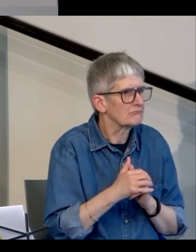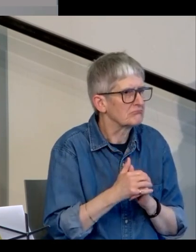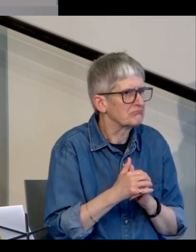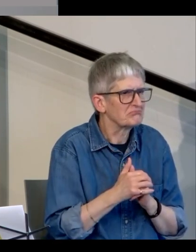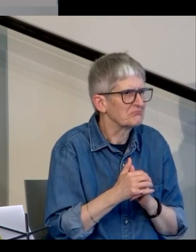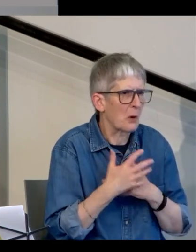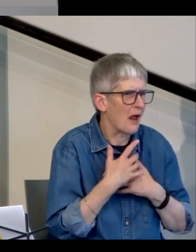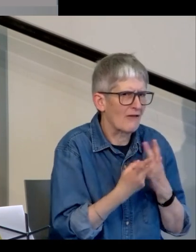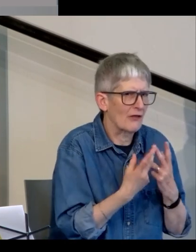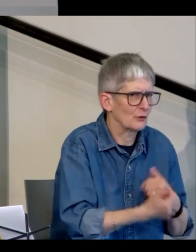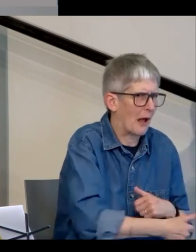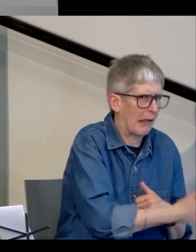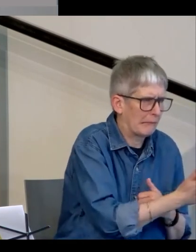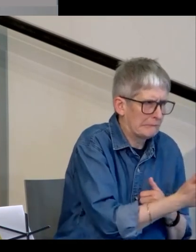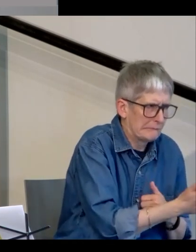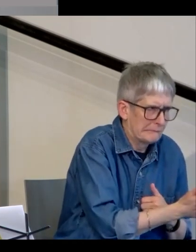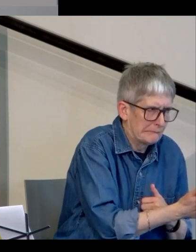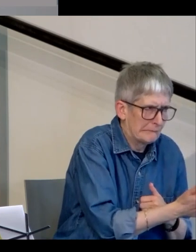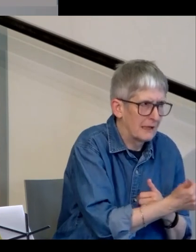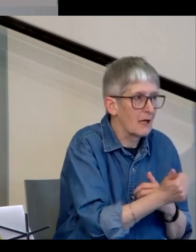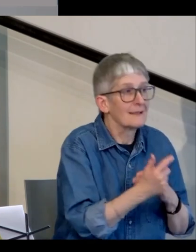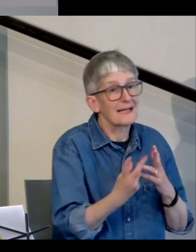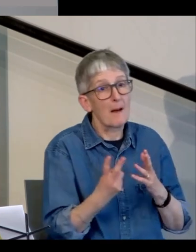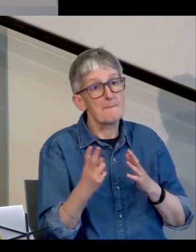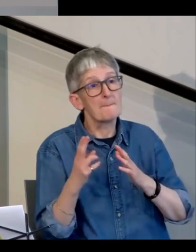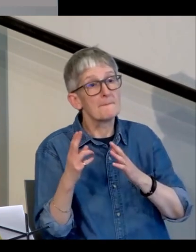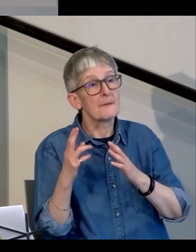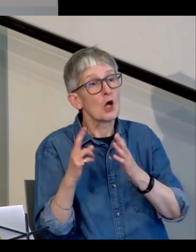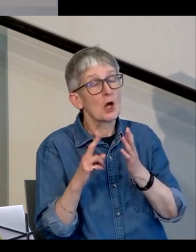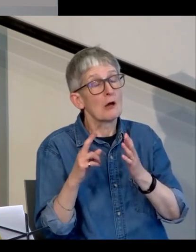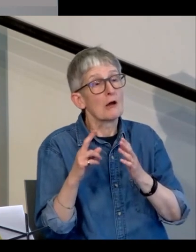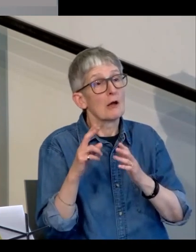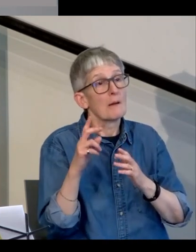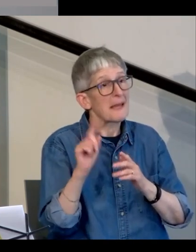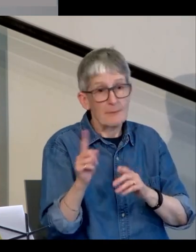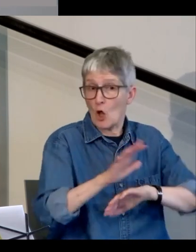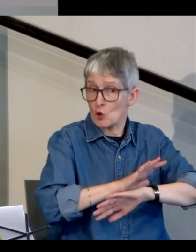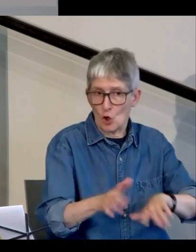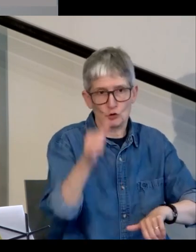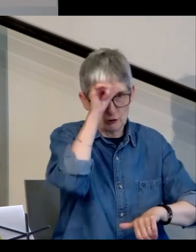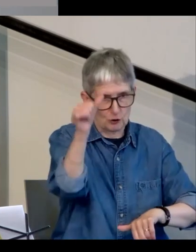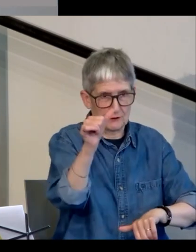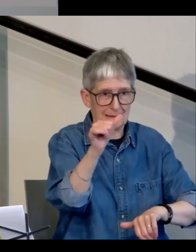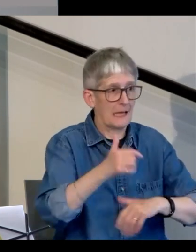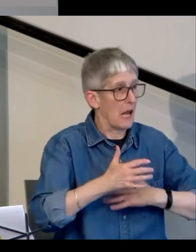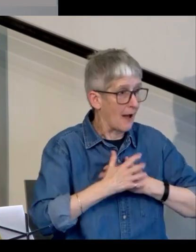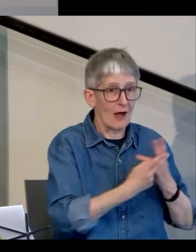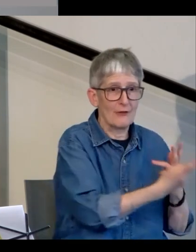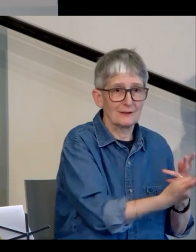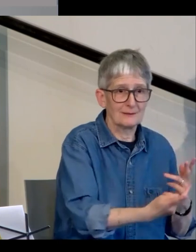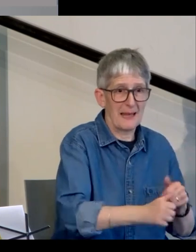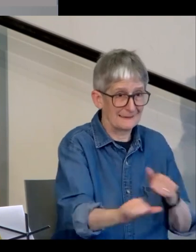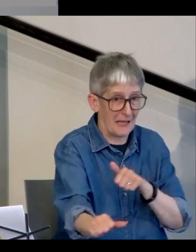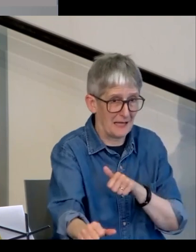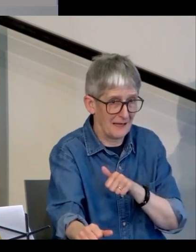of loving others, while some non-Christians do a great job at sacrificial care and love of others. They